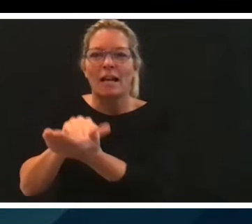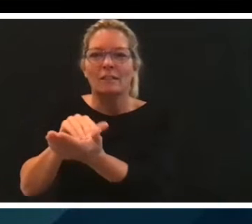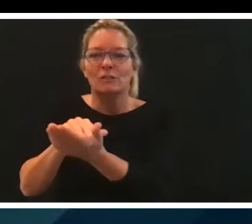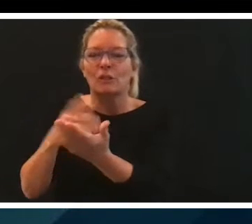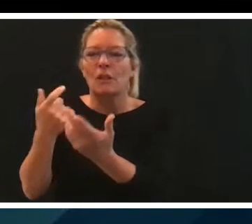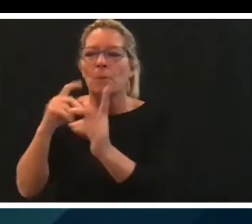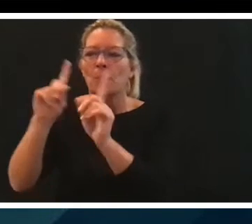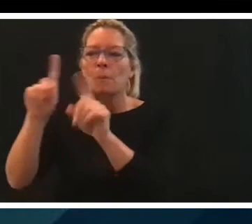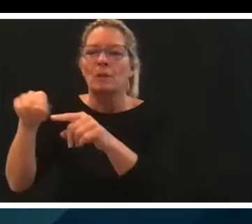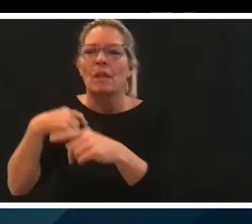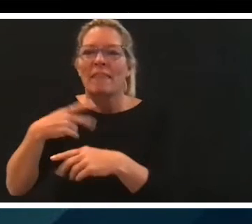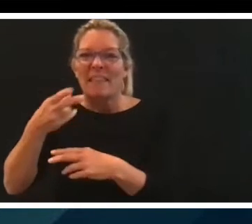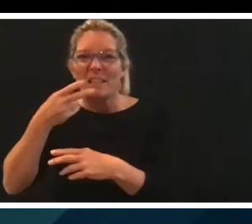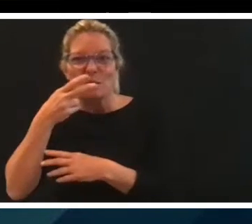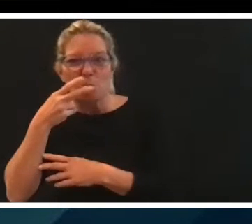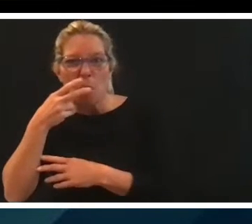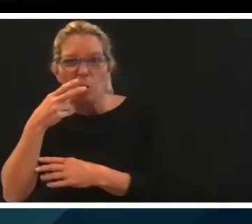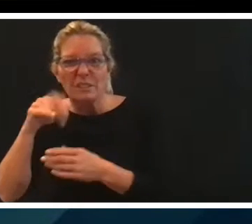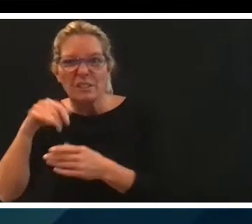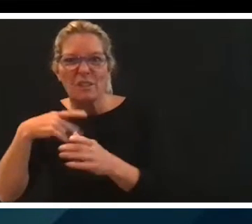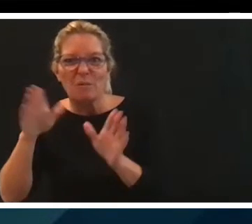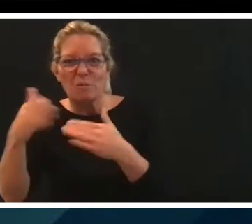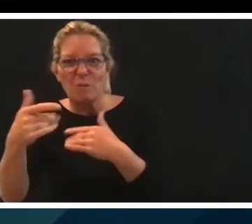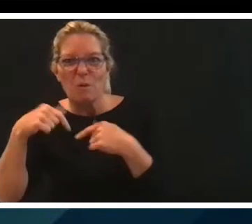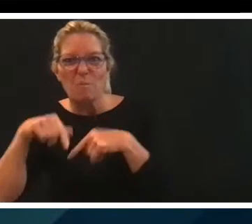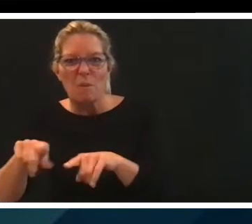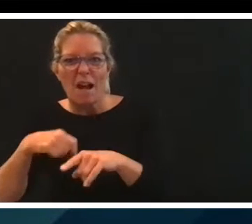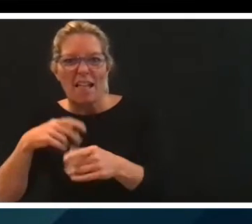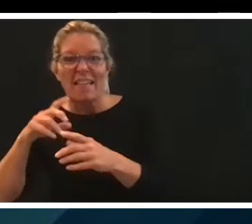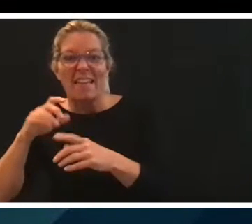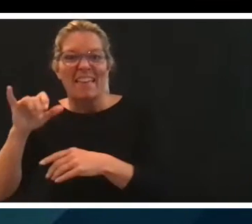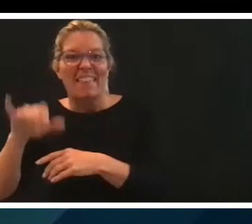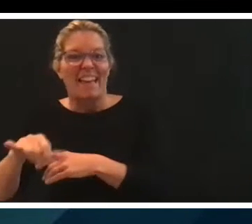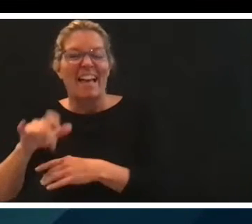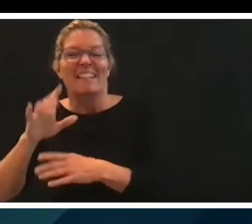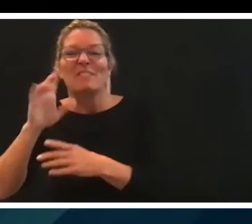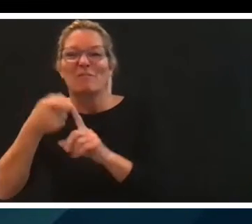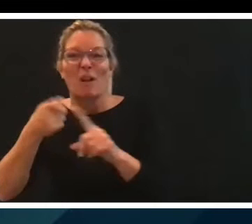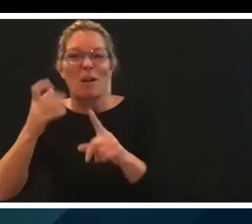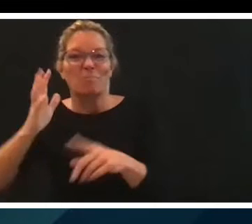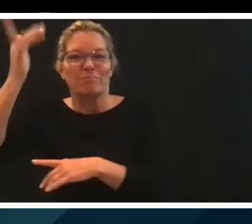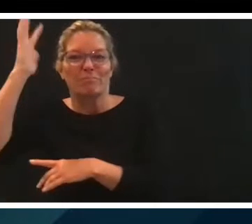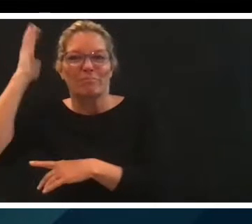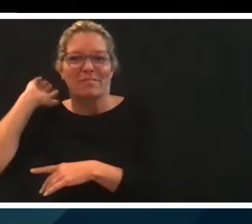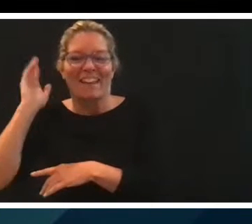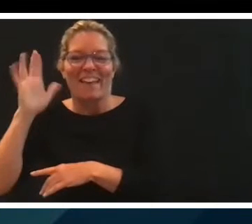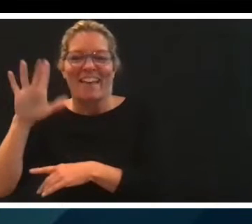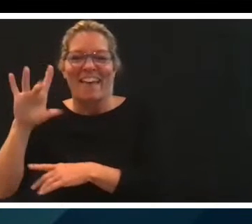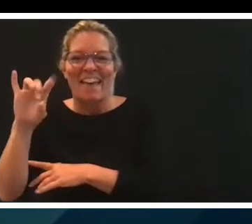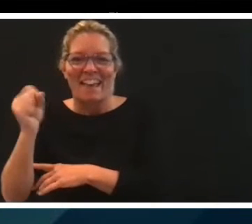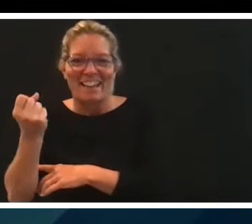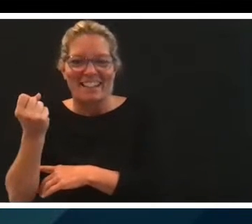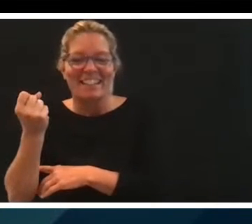you. This is some 80s stuff right here. And